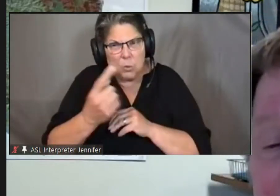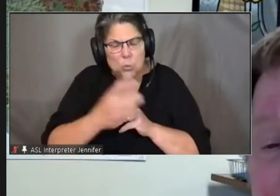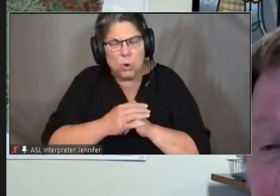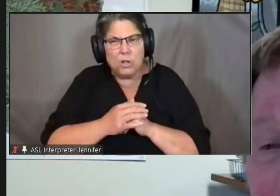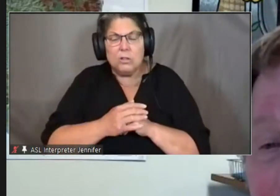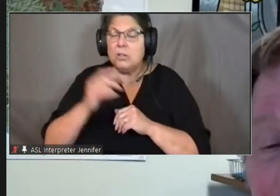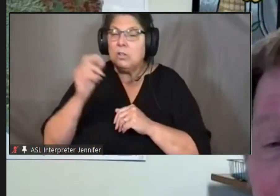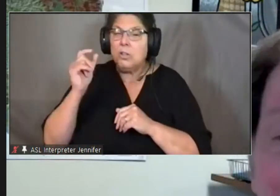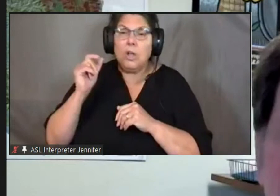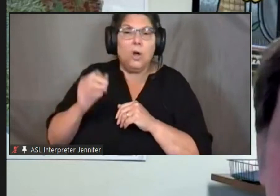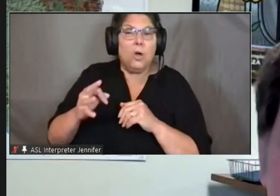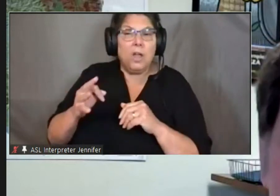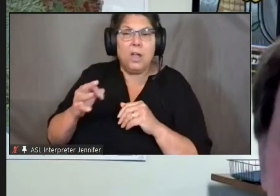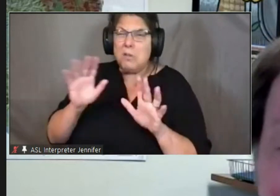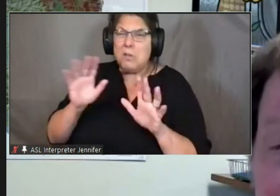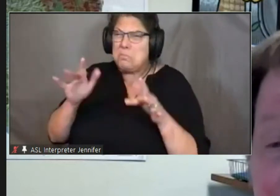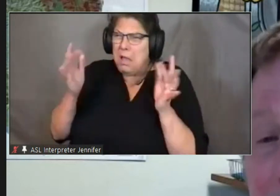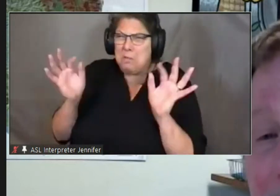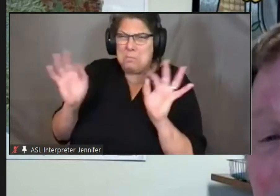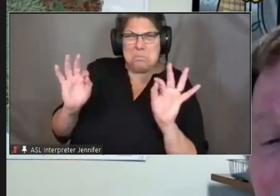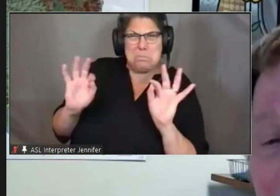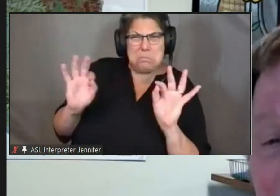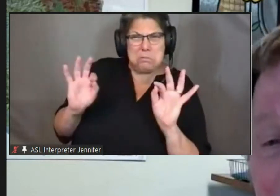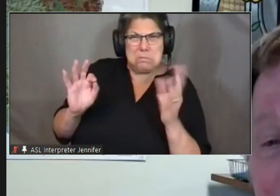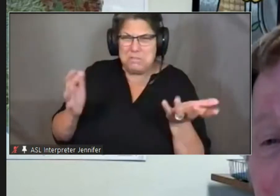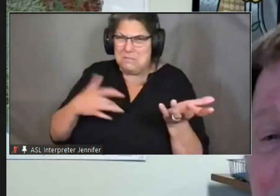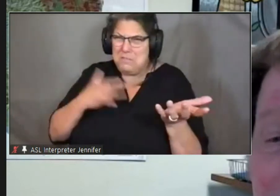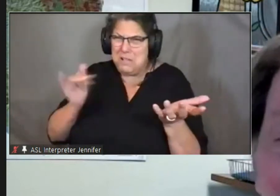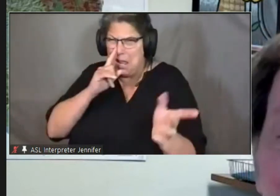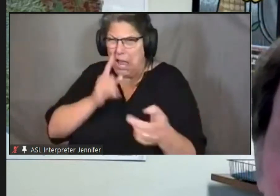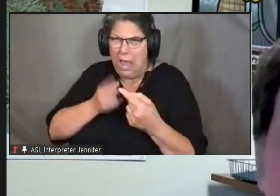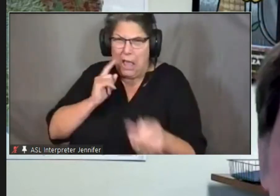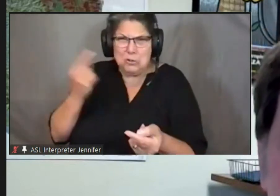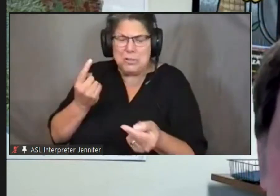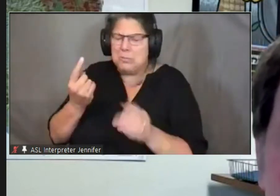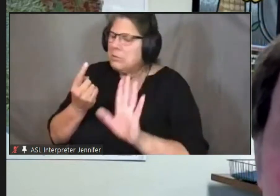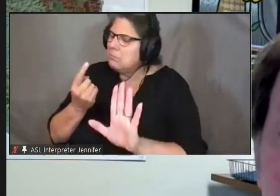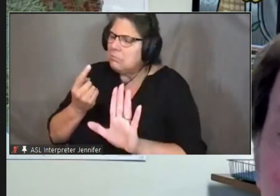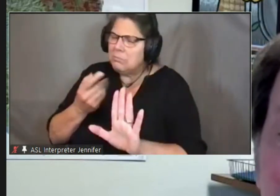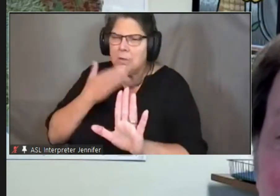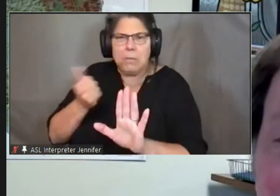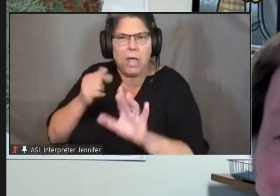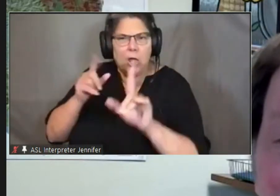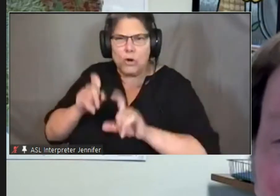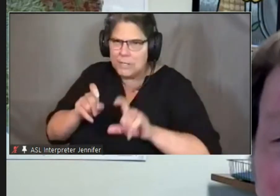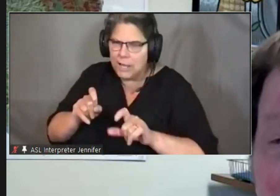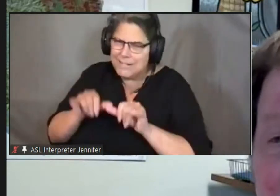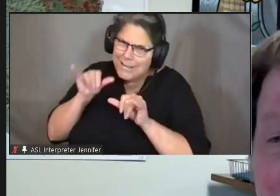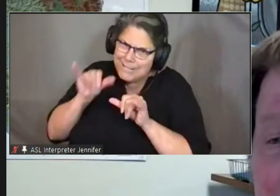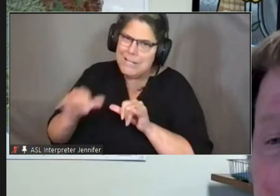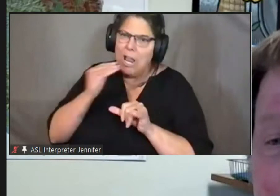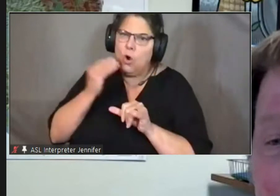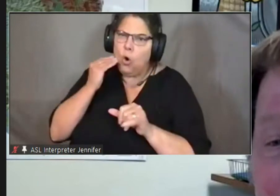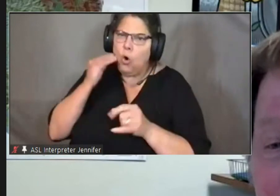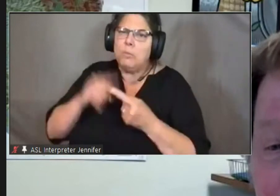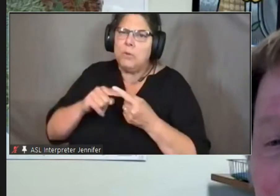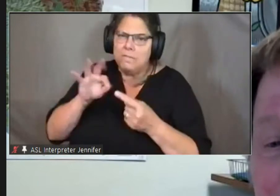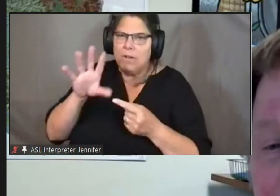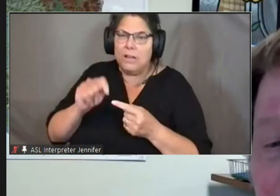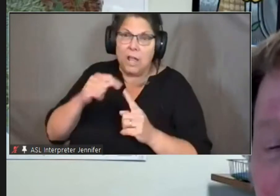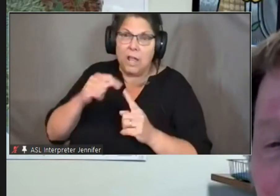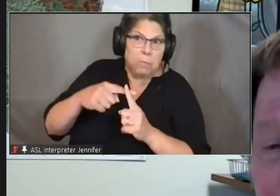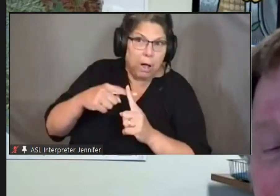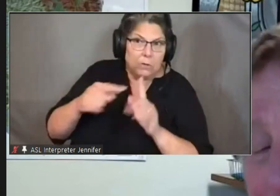even if they're as mild as your allergies, get tested and stay home until you know the results of the test. That's our advice. I